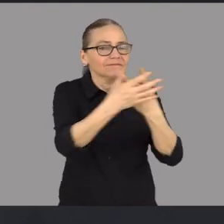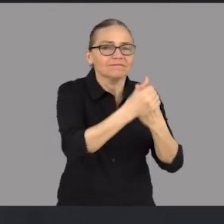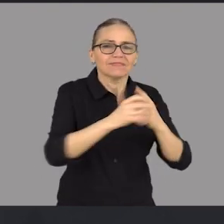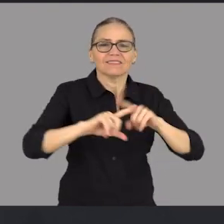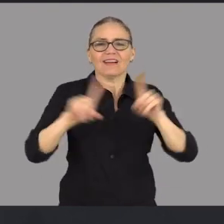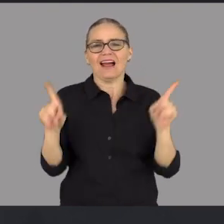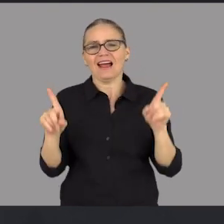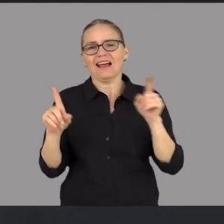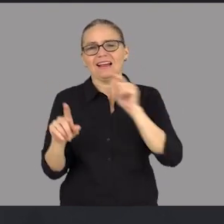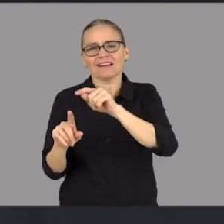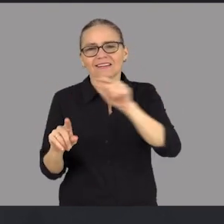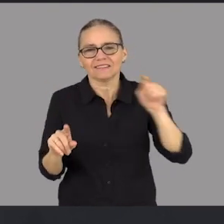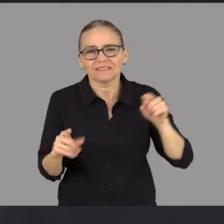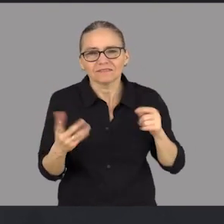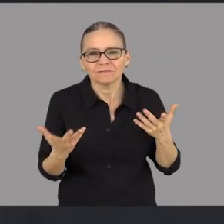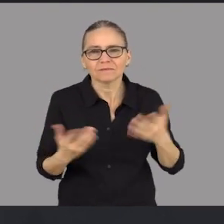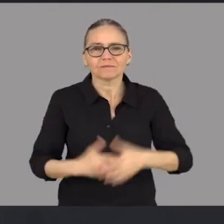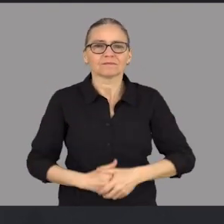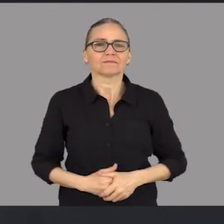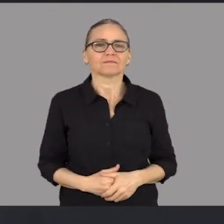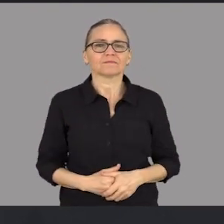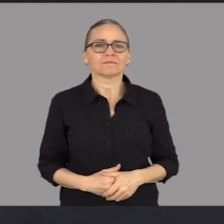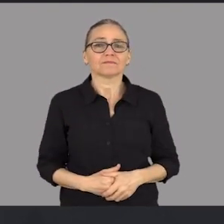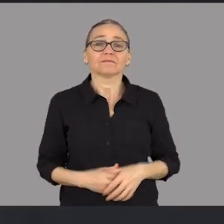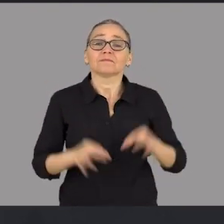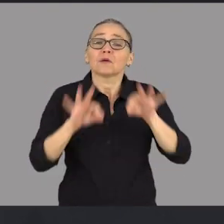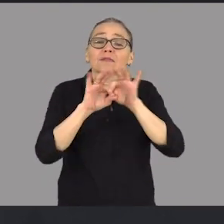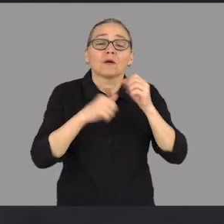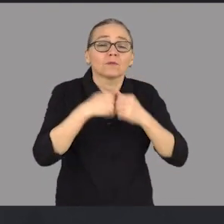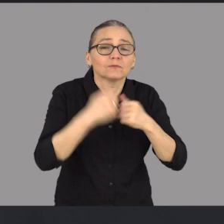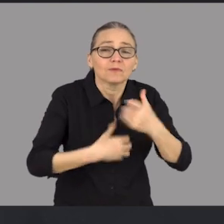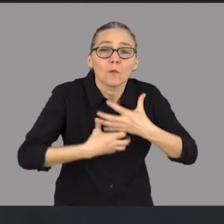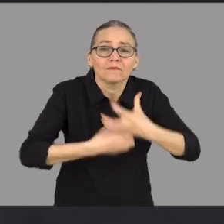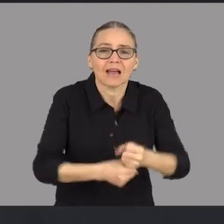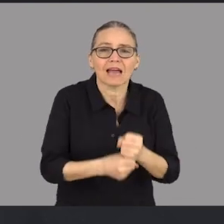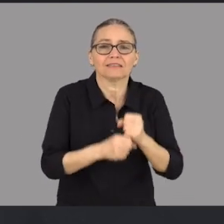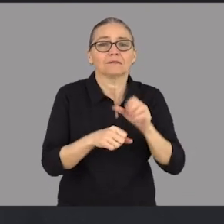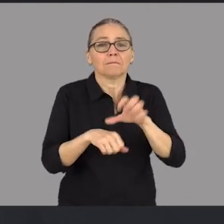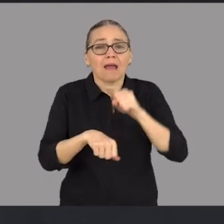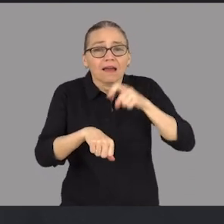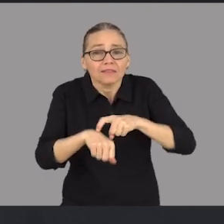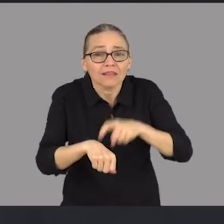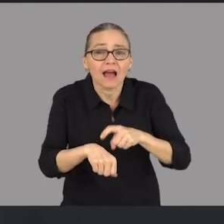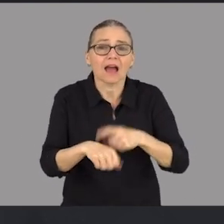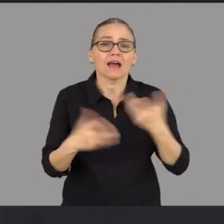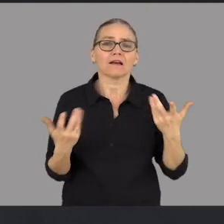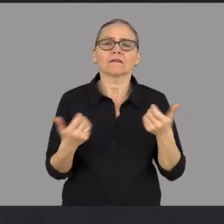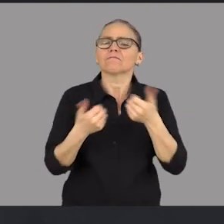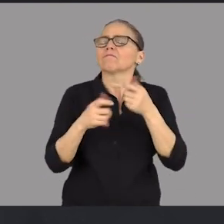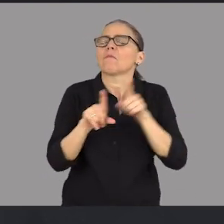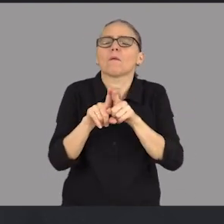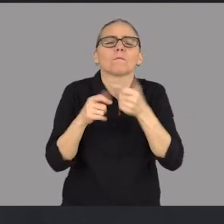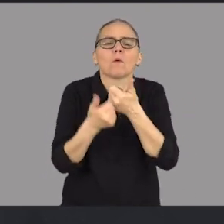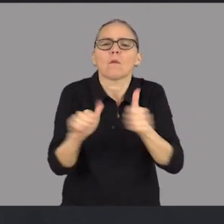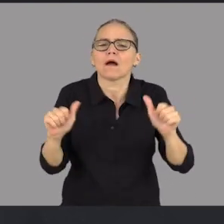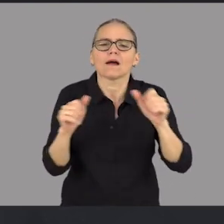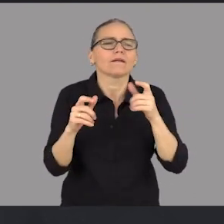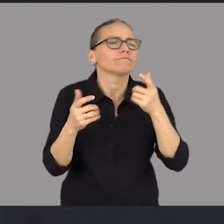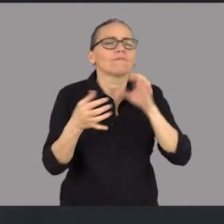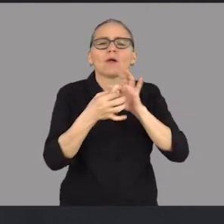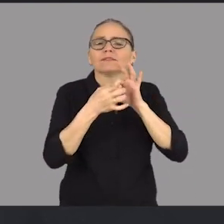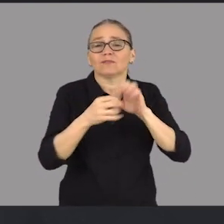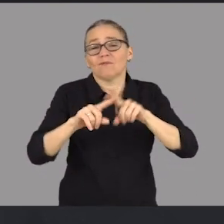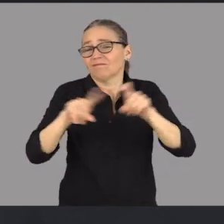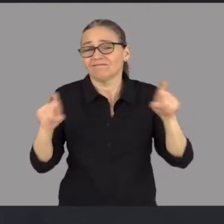there, but yeah, it's just really building that trust, and it takes time,